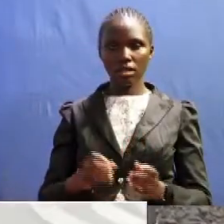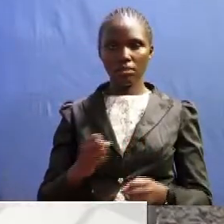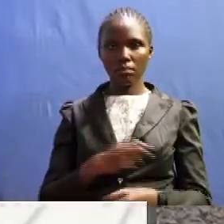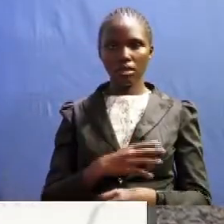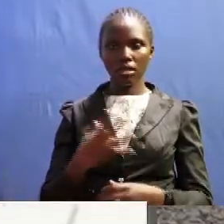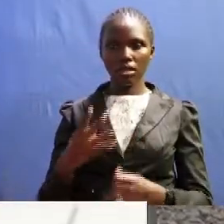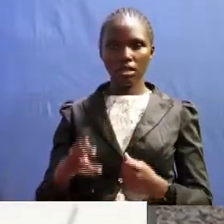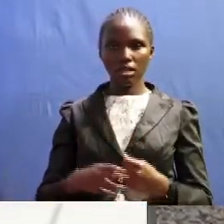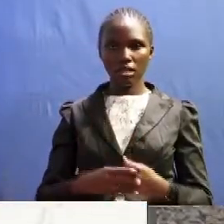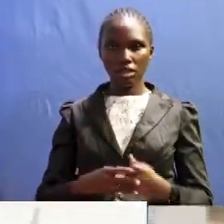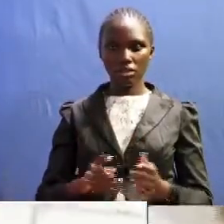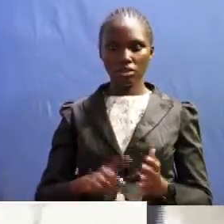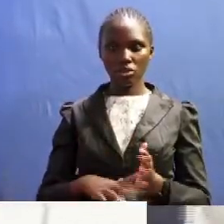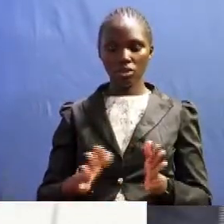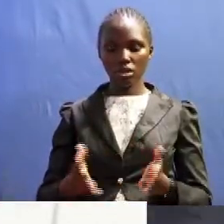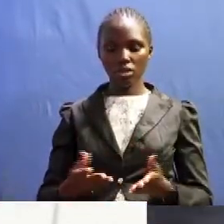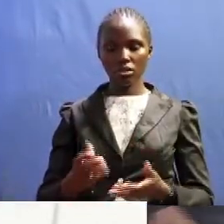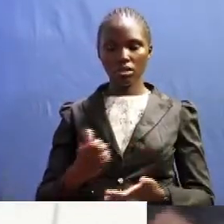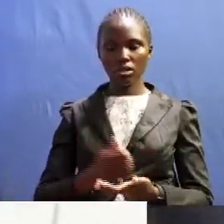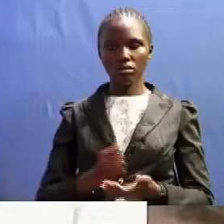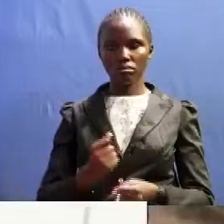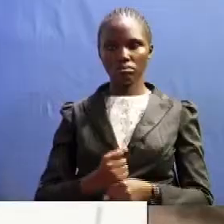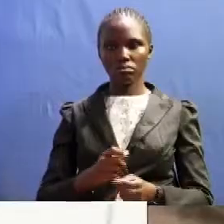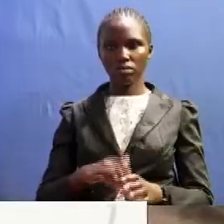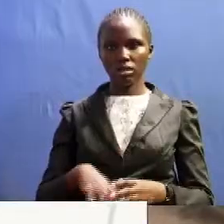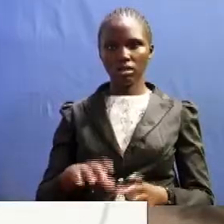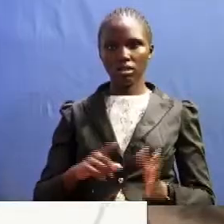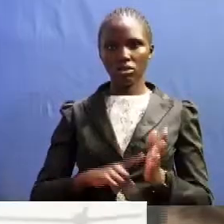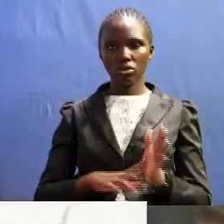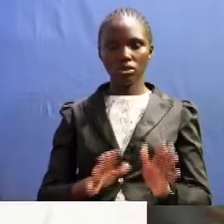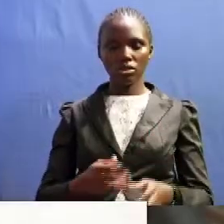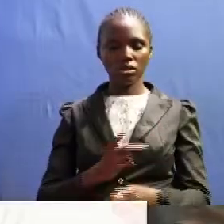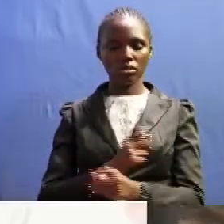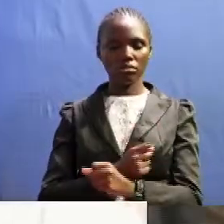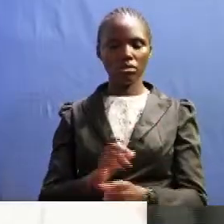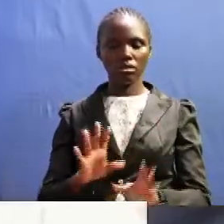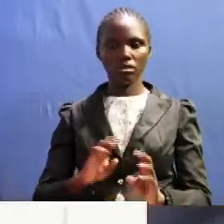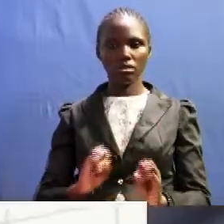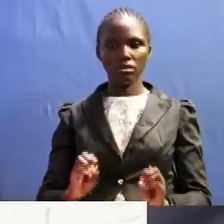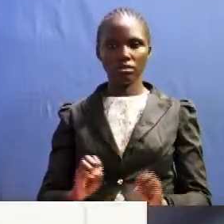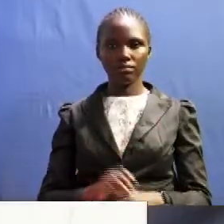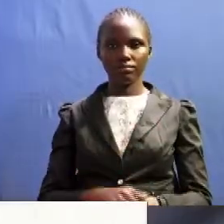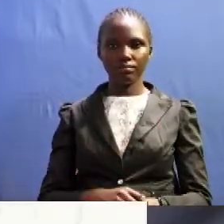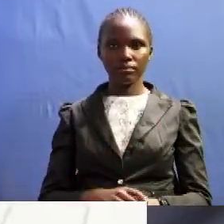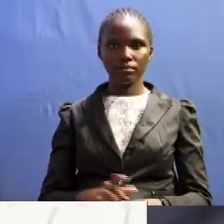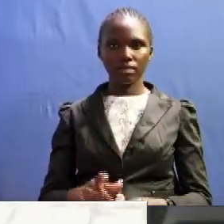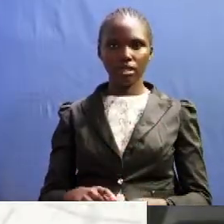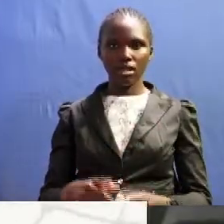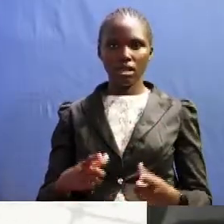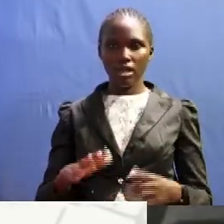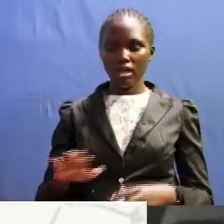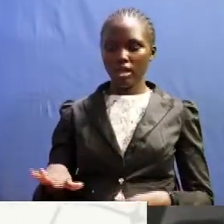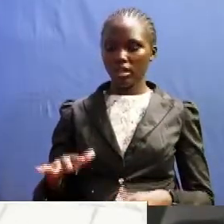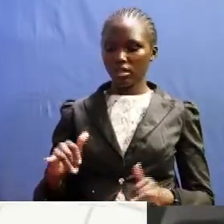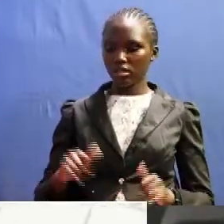among sitting and former governors facing potential prosecution recommendations. Location